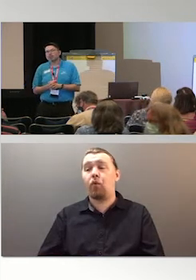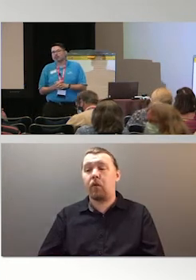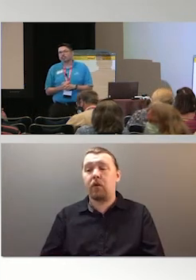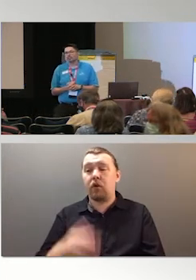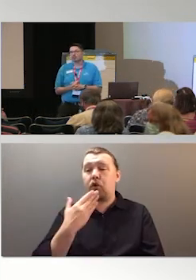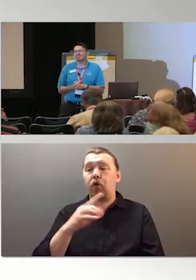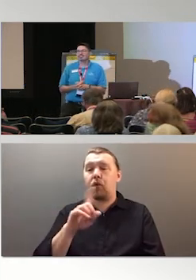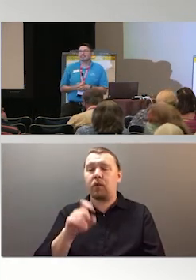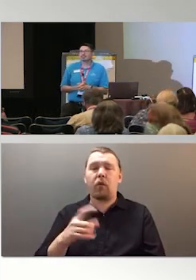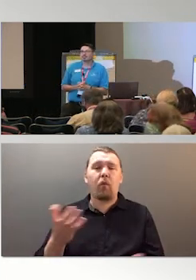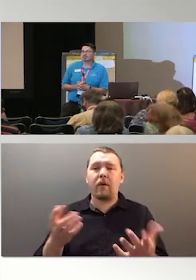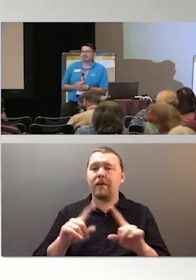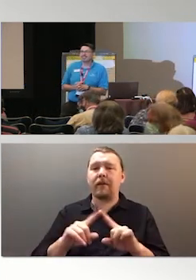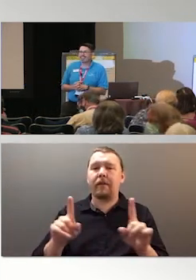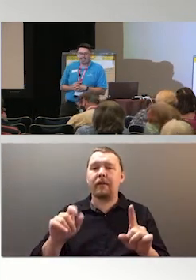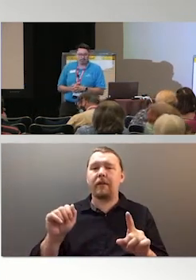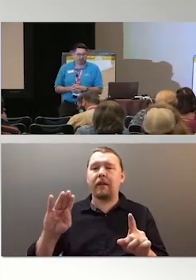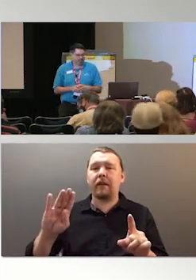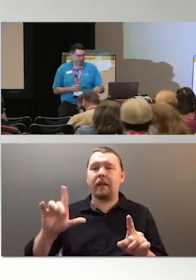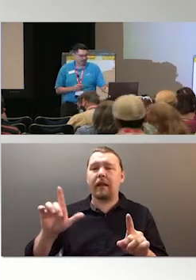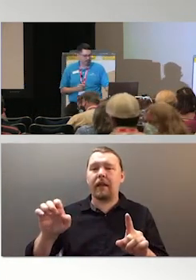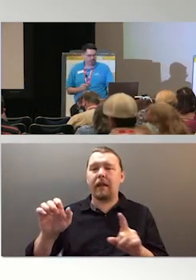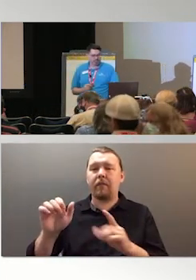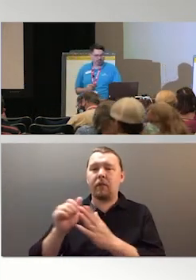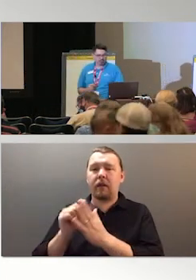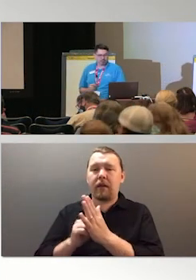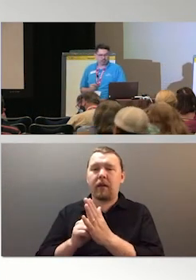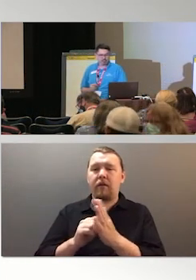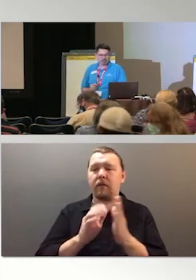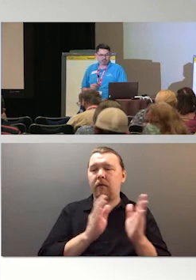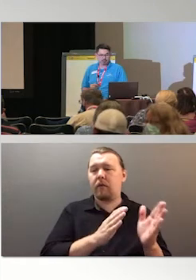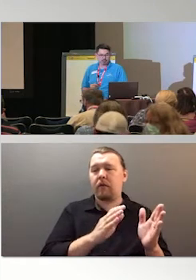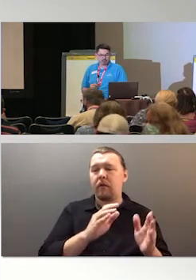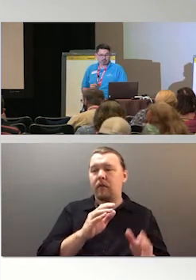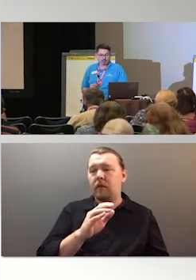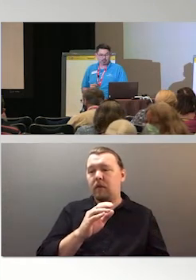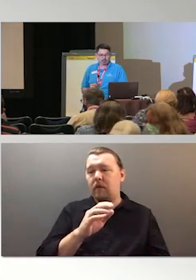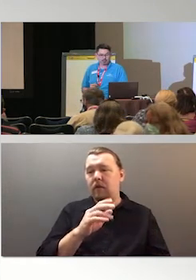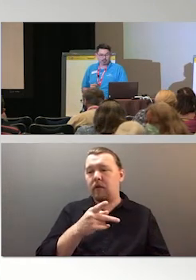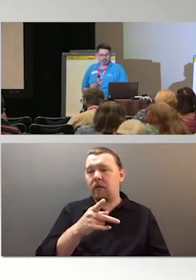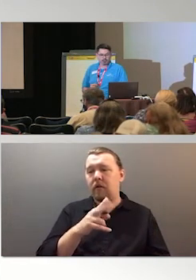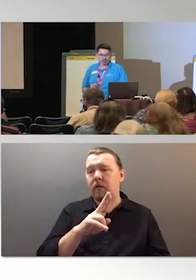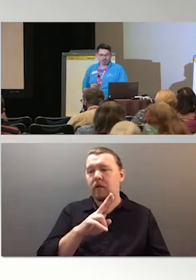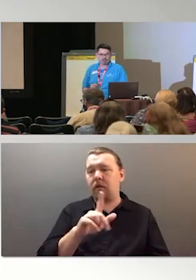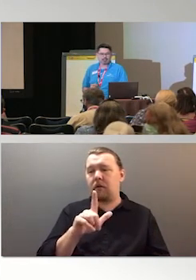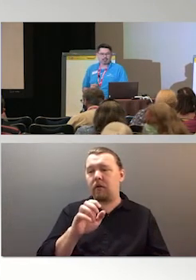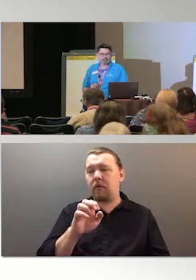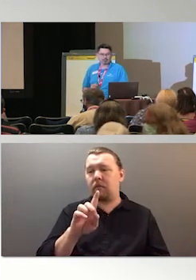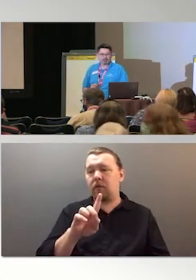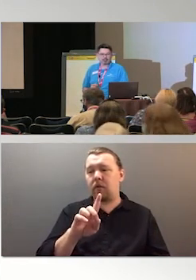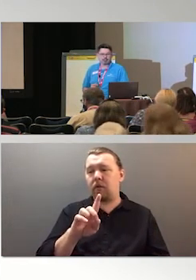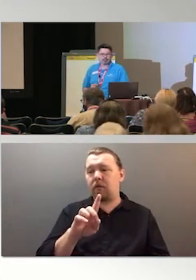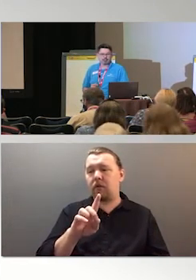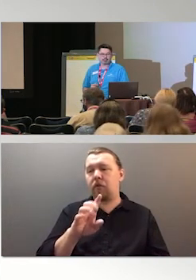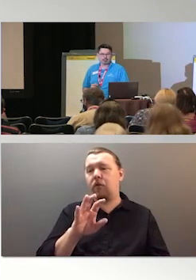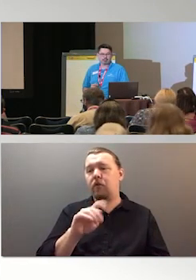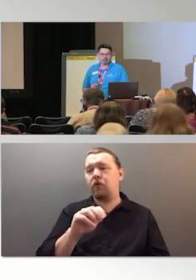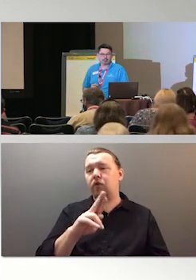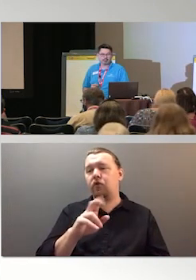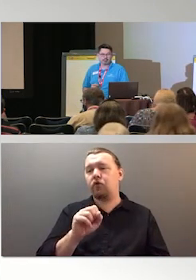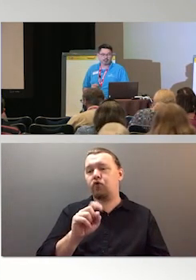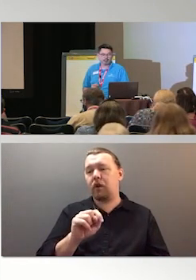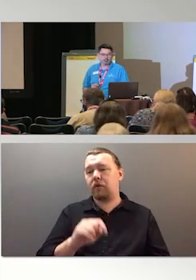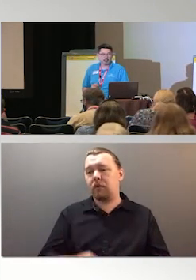Oh, good question. What's the difference between an Able account and a pooled trust? Don't fail me, slides. Don't fail me. Let's